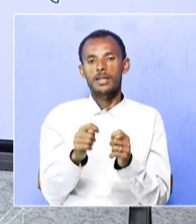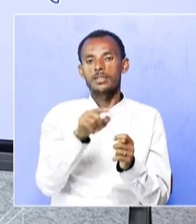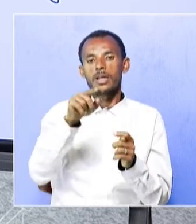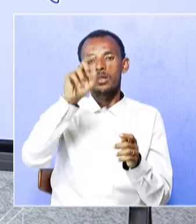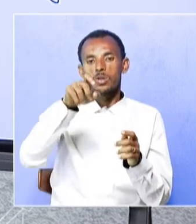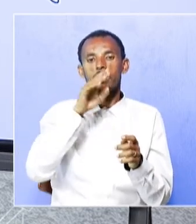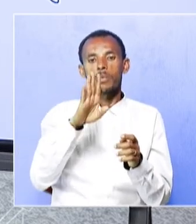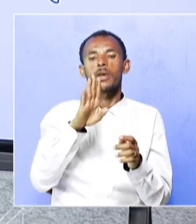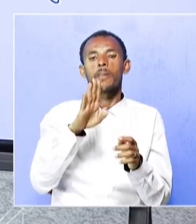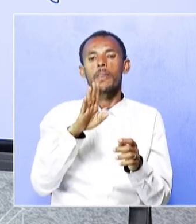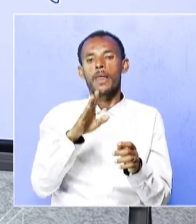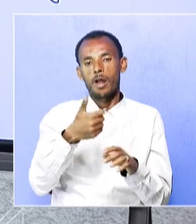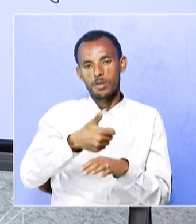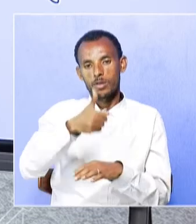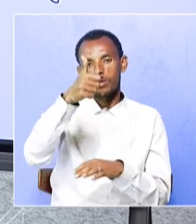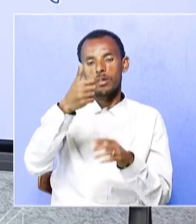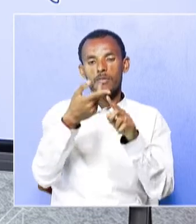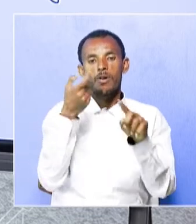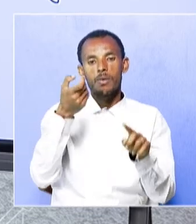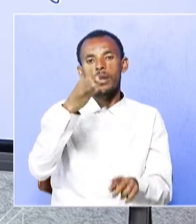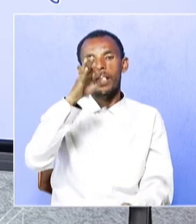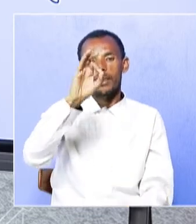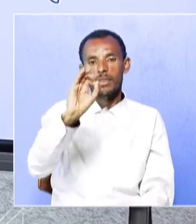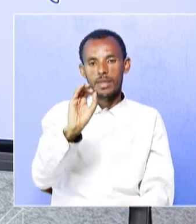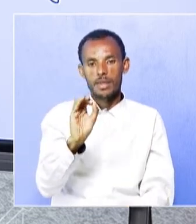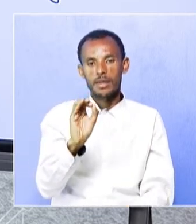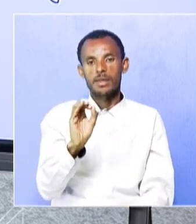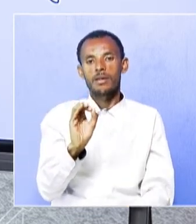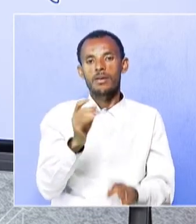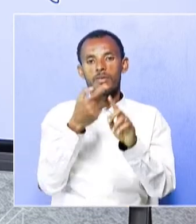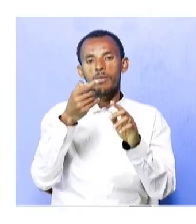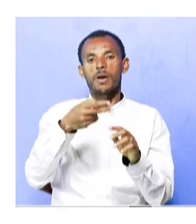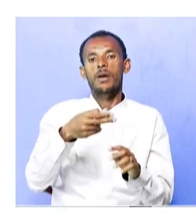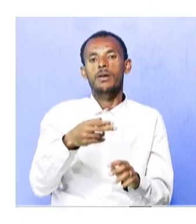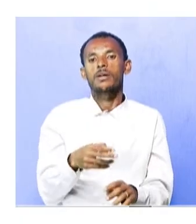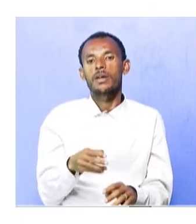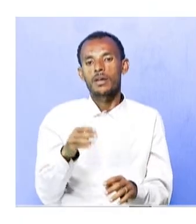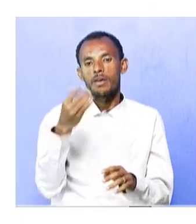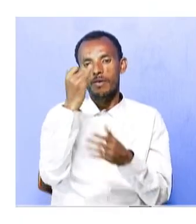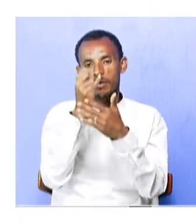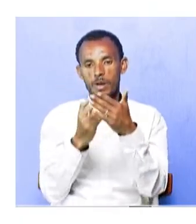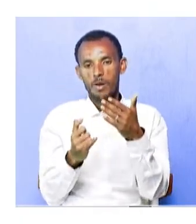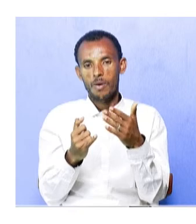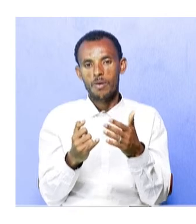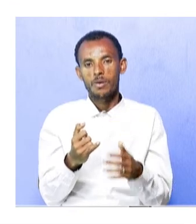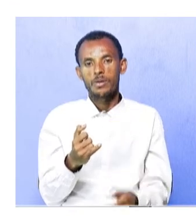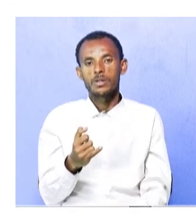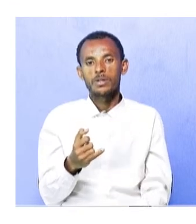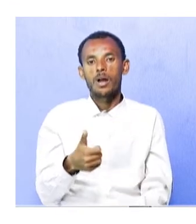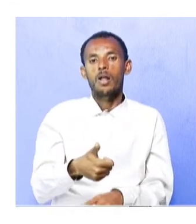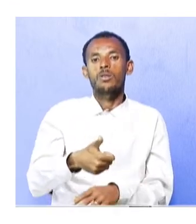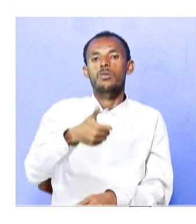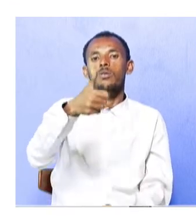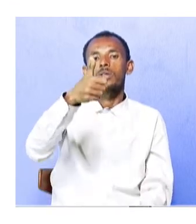an altitude drawn from 90 degrees to the hypotenuse. Okay, if you construct an altitude from C